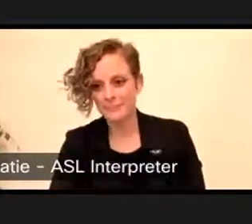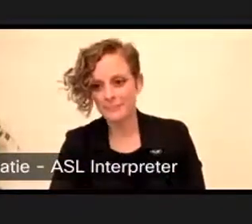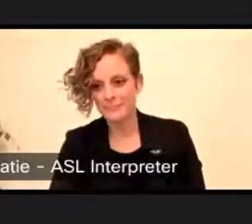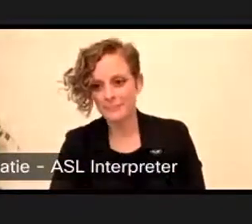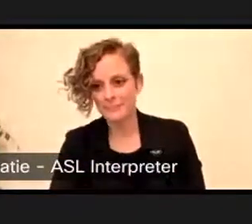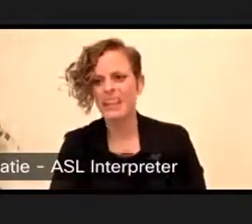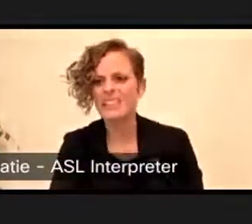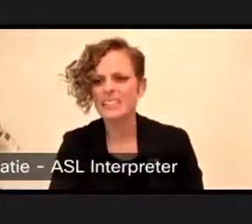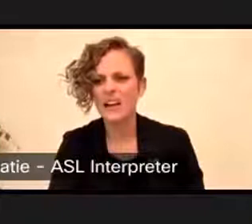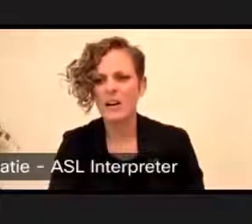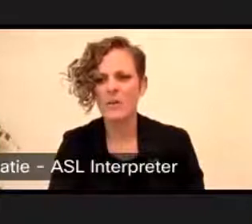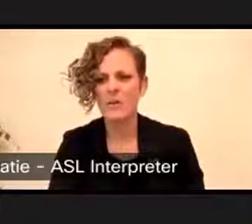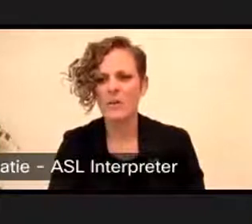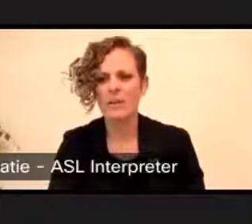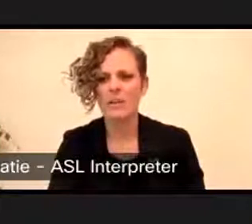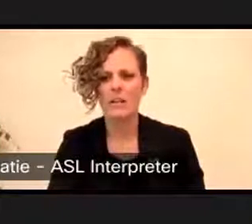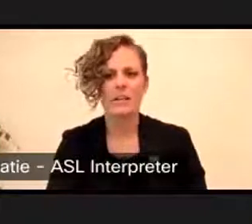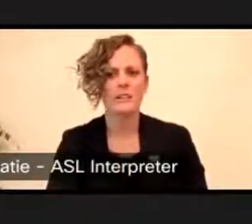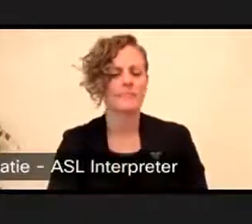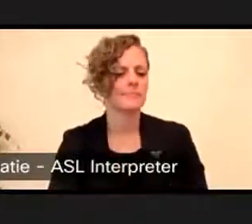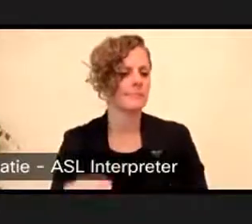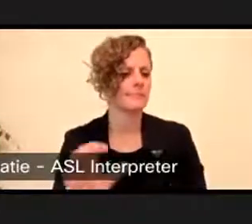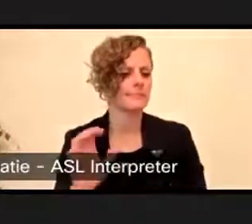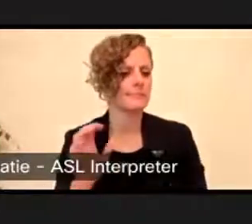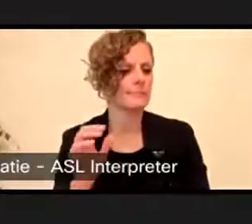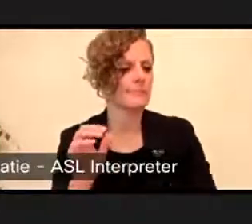We'll get started about 11:03.